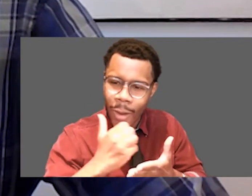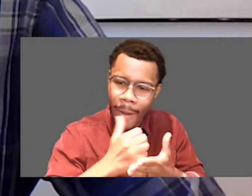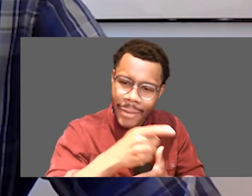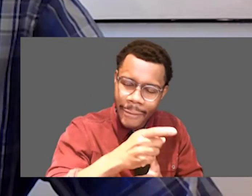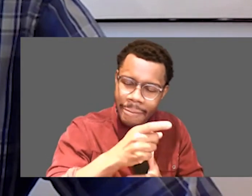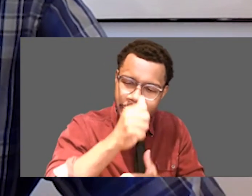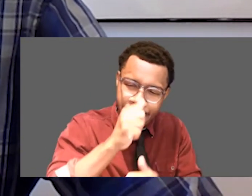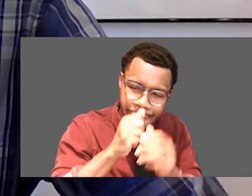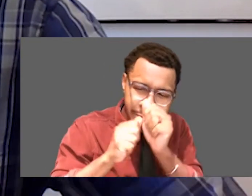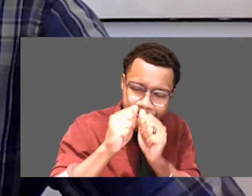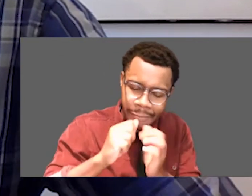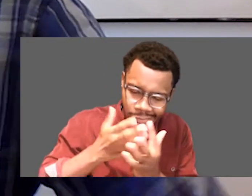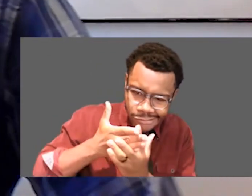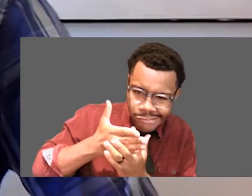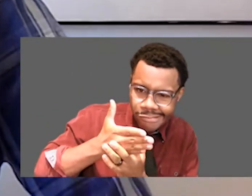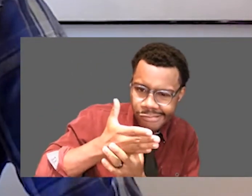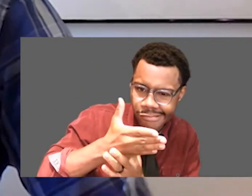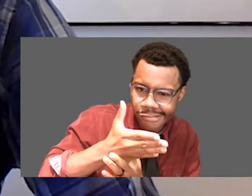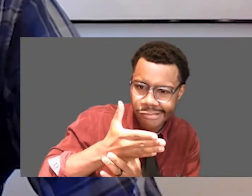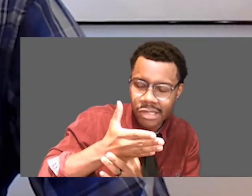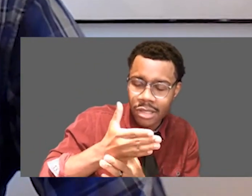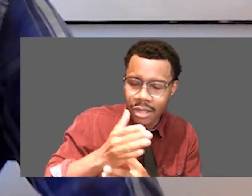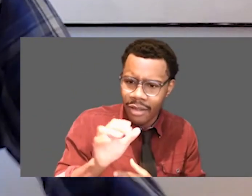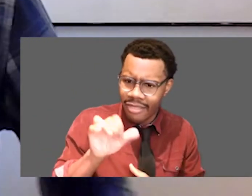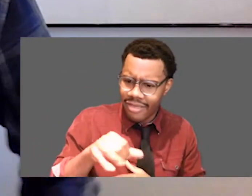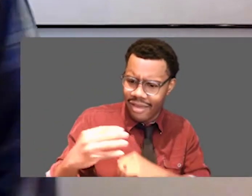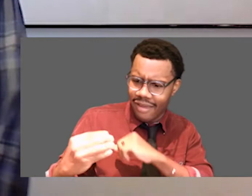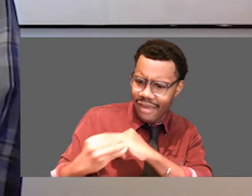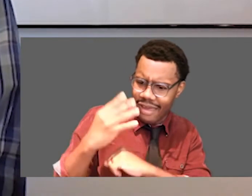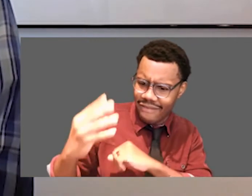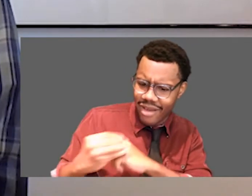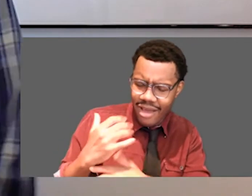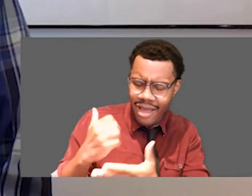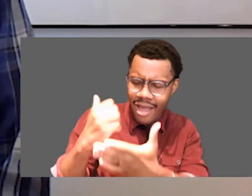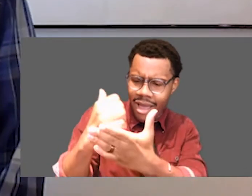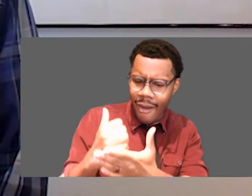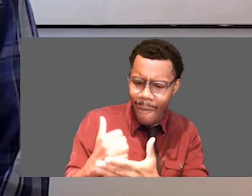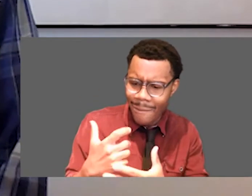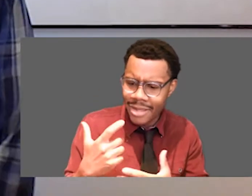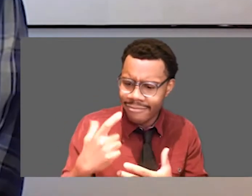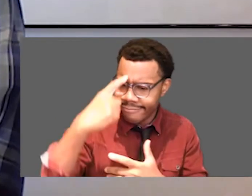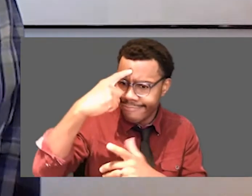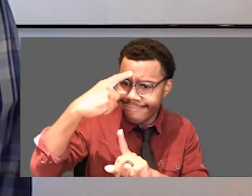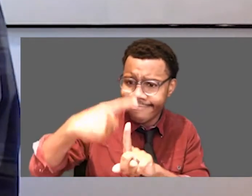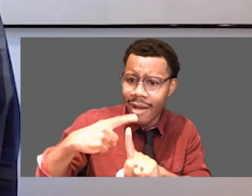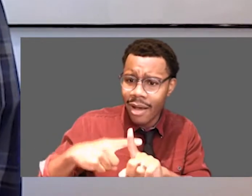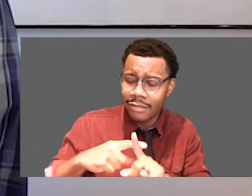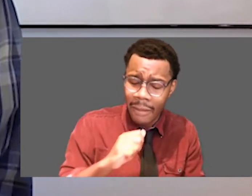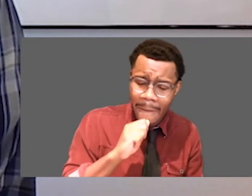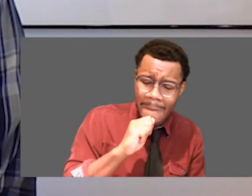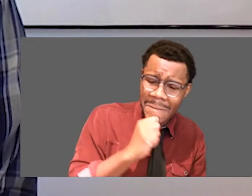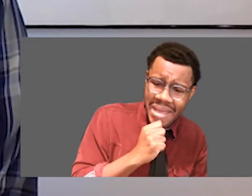nights. Advice that would encourage and inspire me to push past pain and use adversity